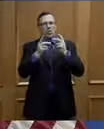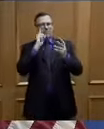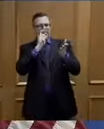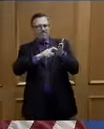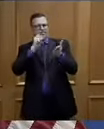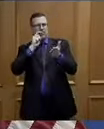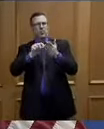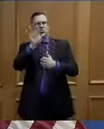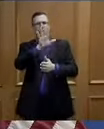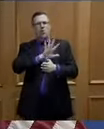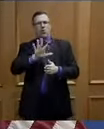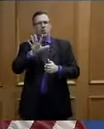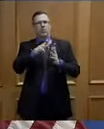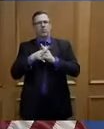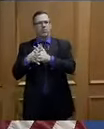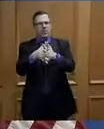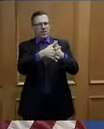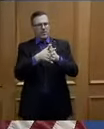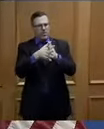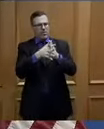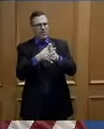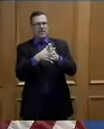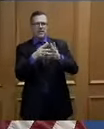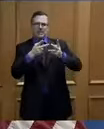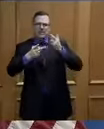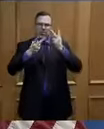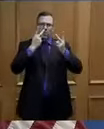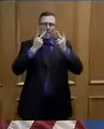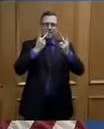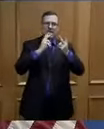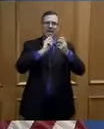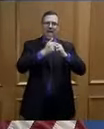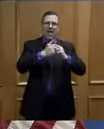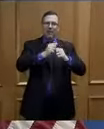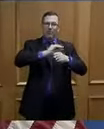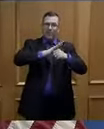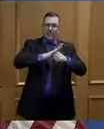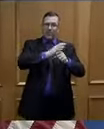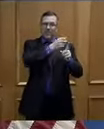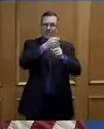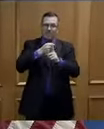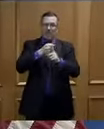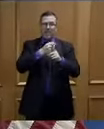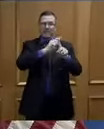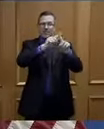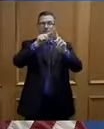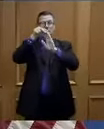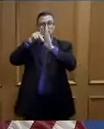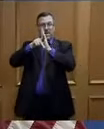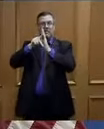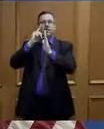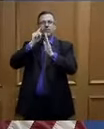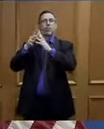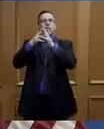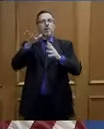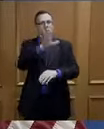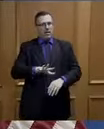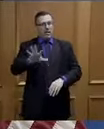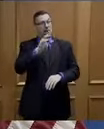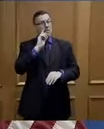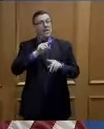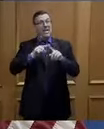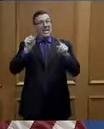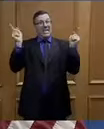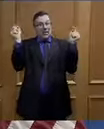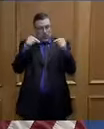is impacting policy decisions on a national level. But here in Tennessee, we know that we have a tremendous challenge